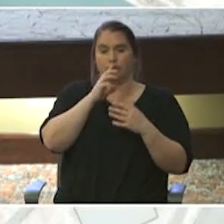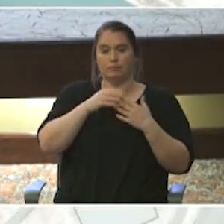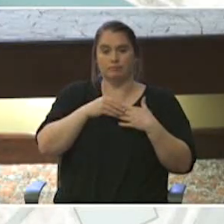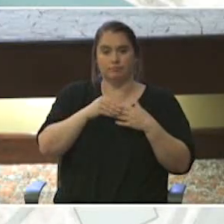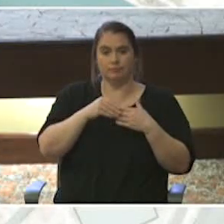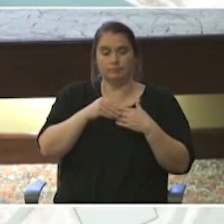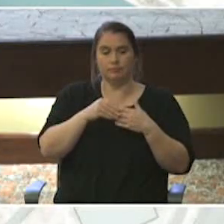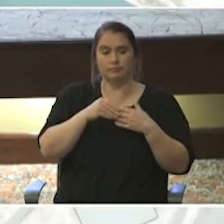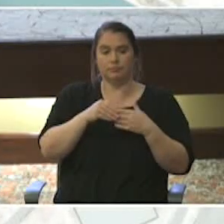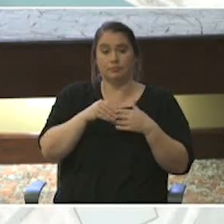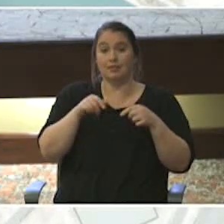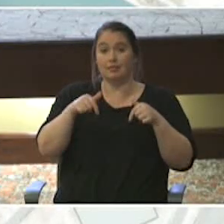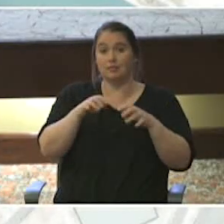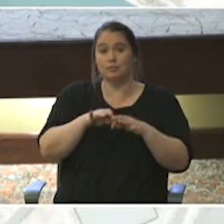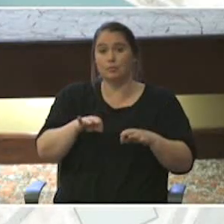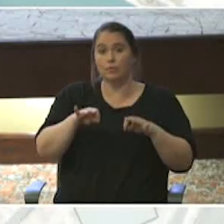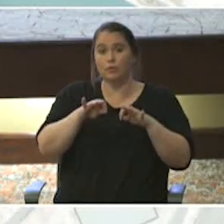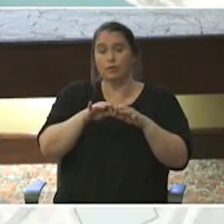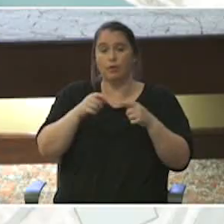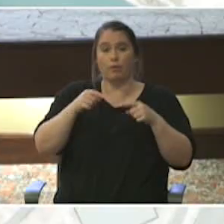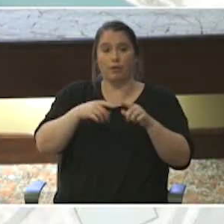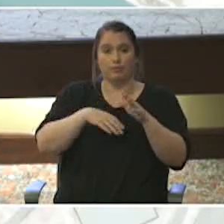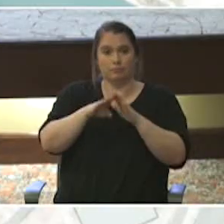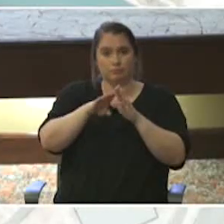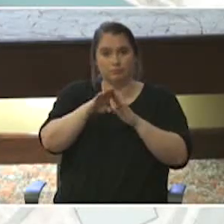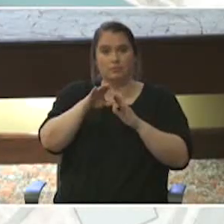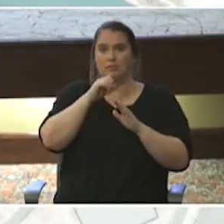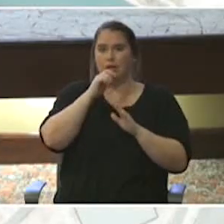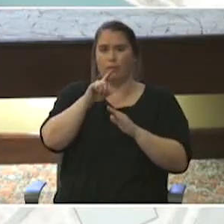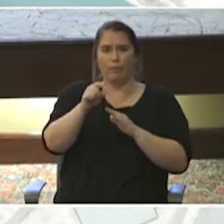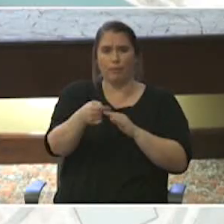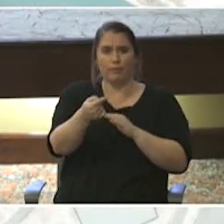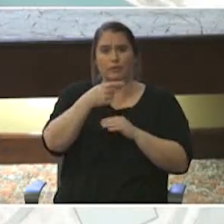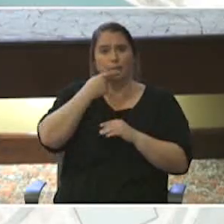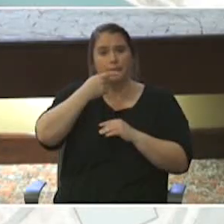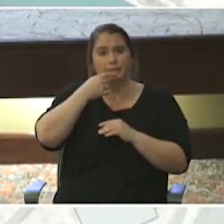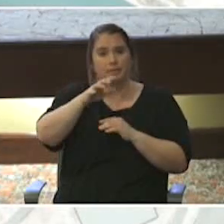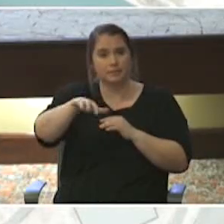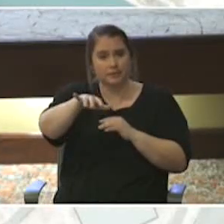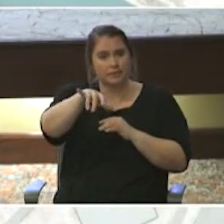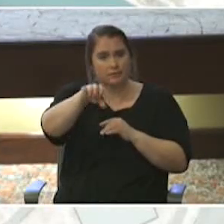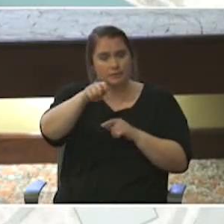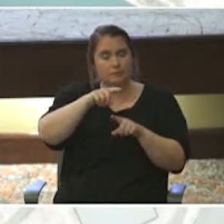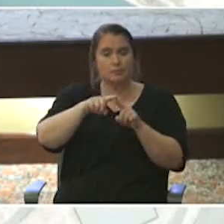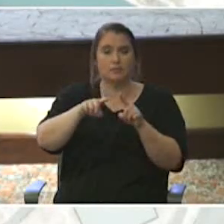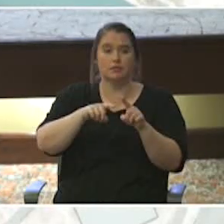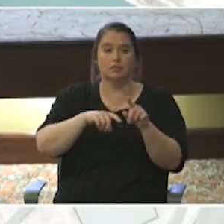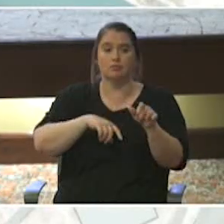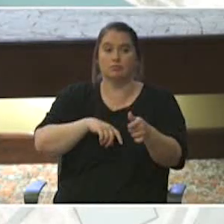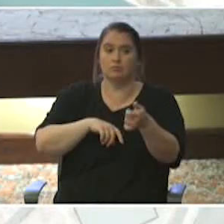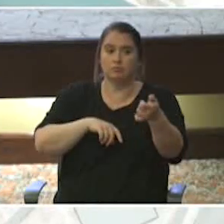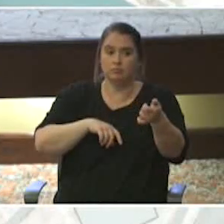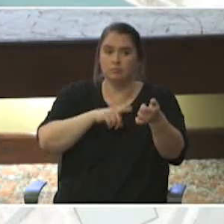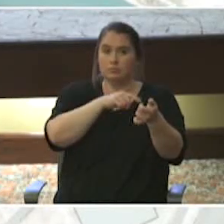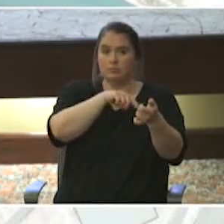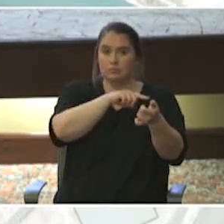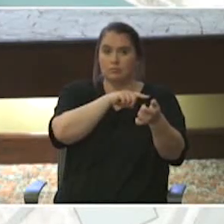we develop this, not only the public spaces, but also as those public